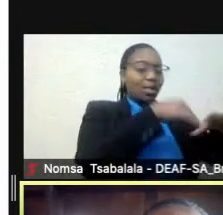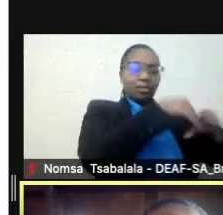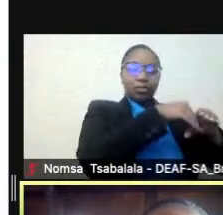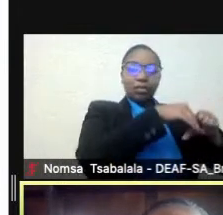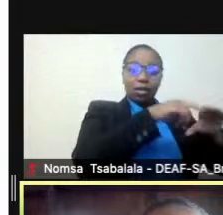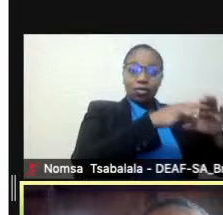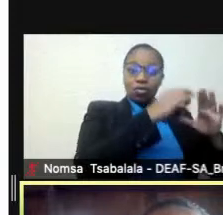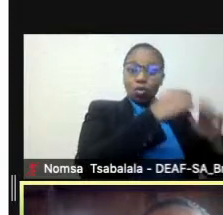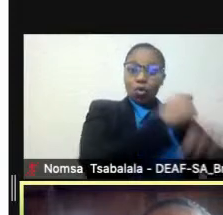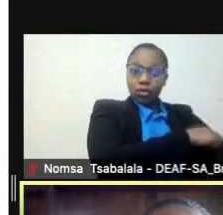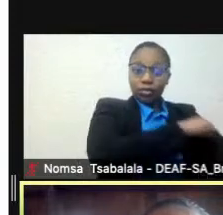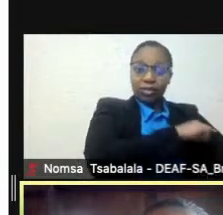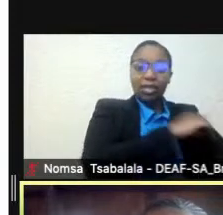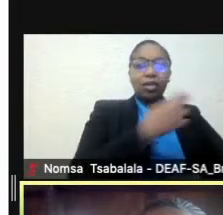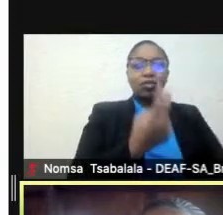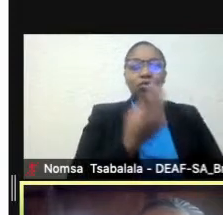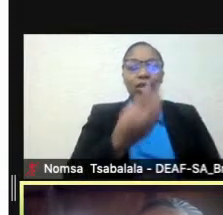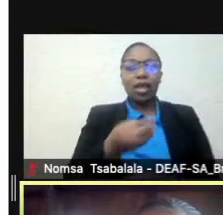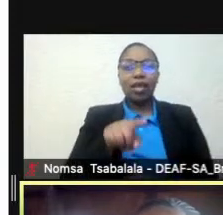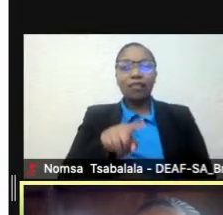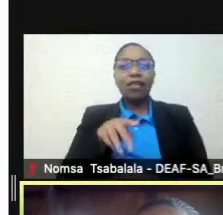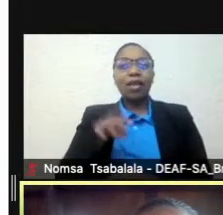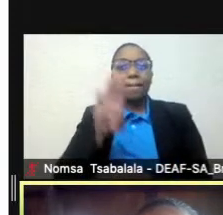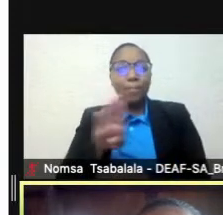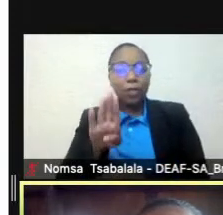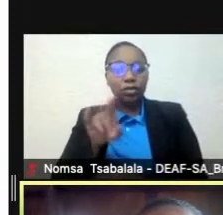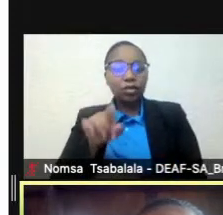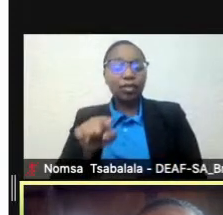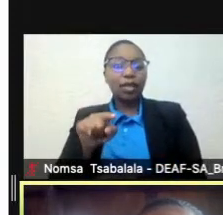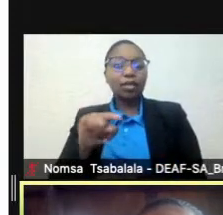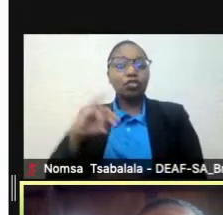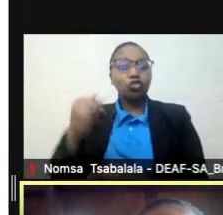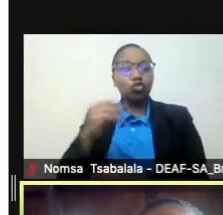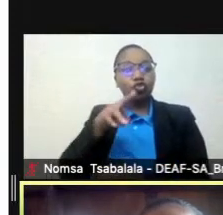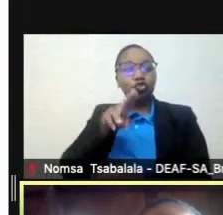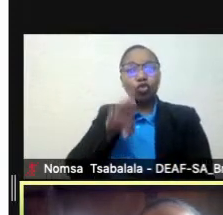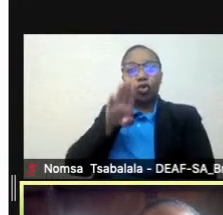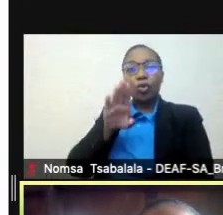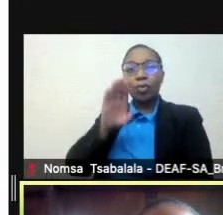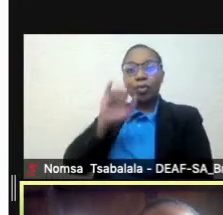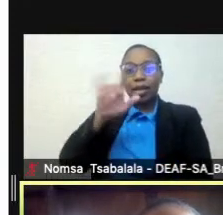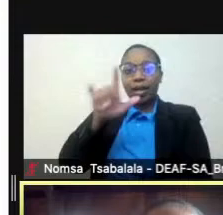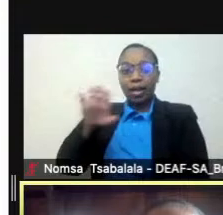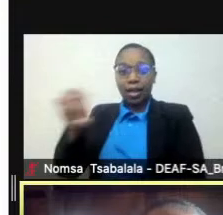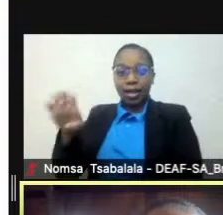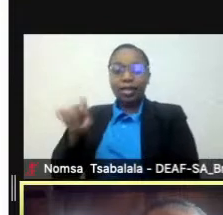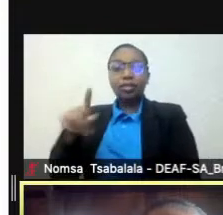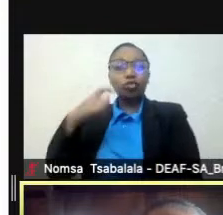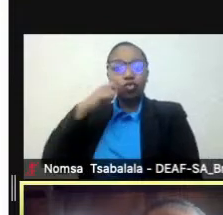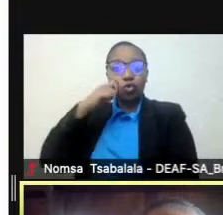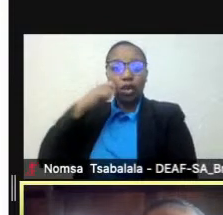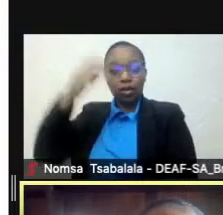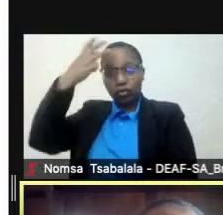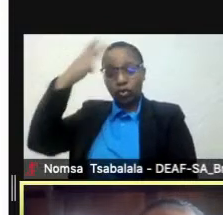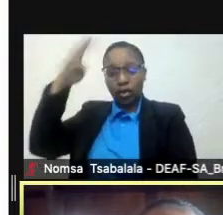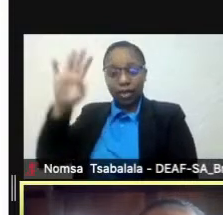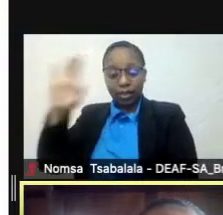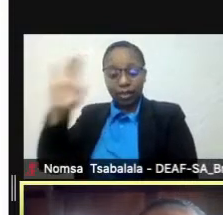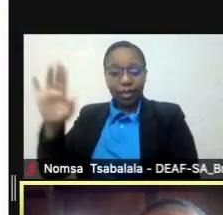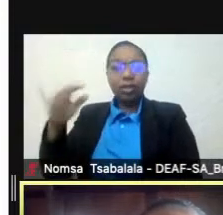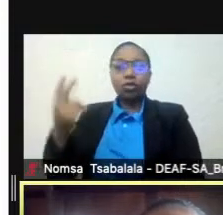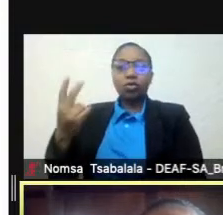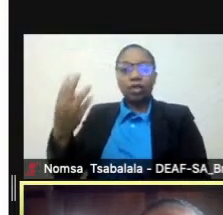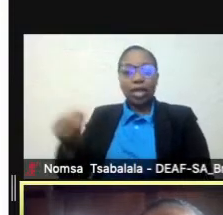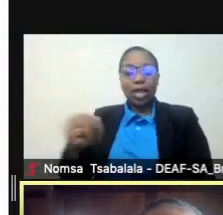Jubilee in Tshwane, which has had over 60% of our in-hospital patients in the last 2